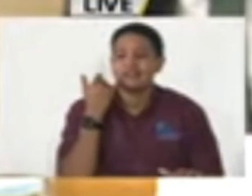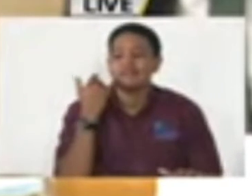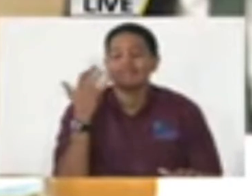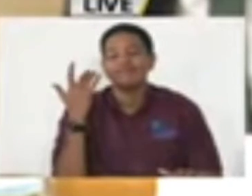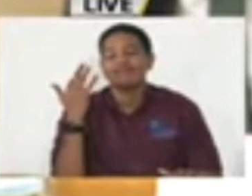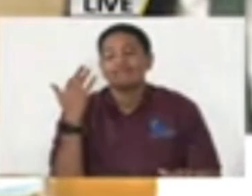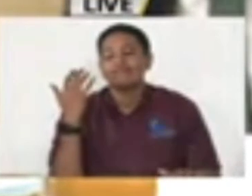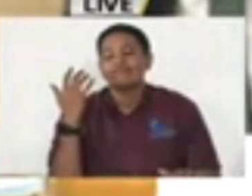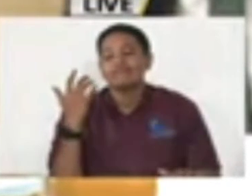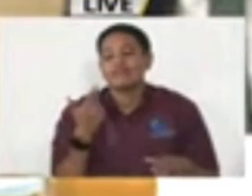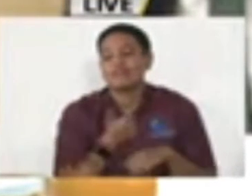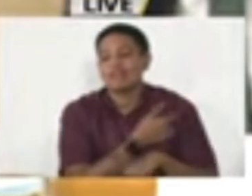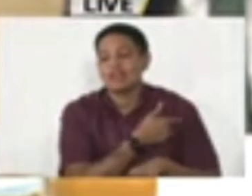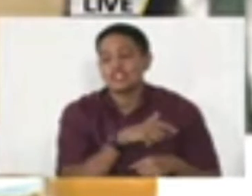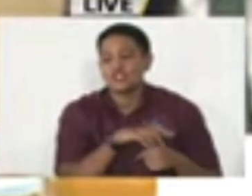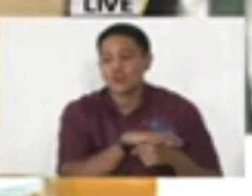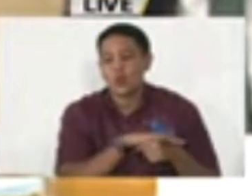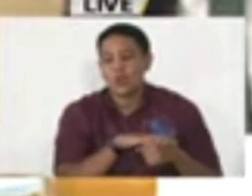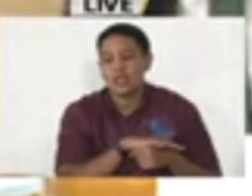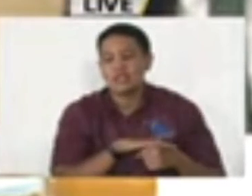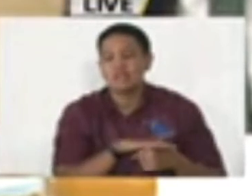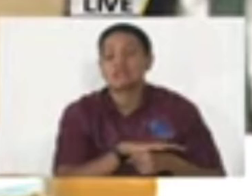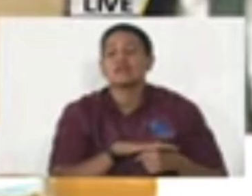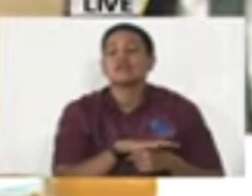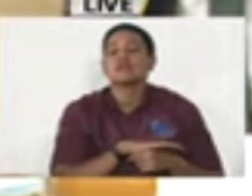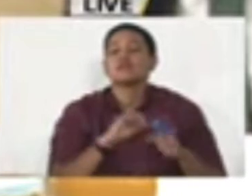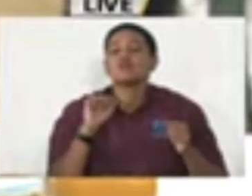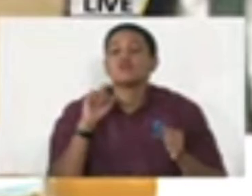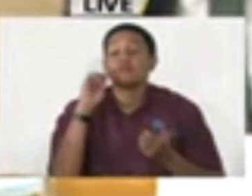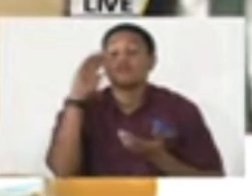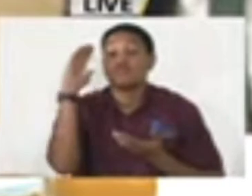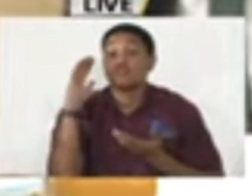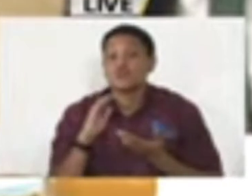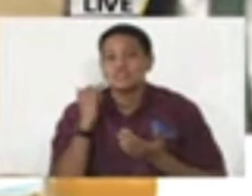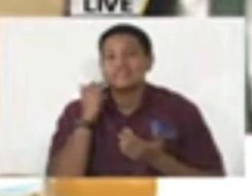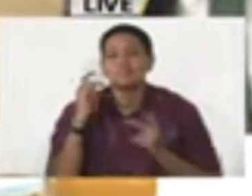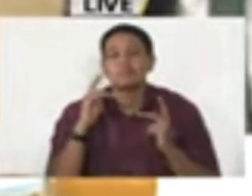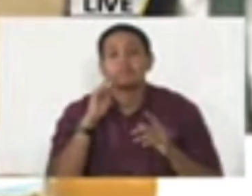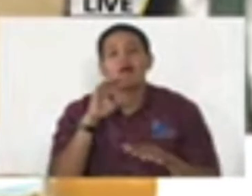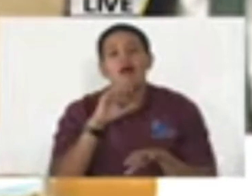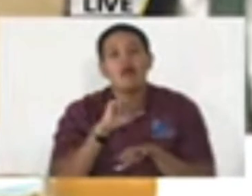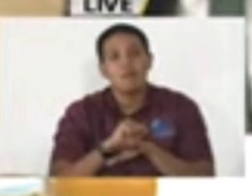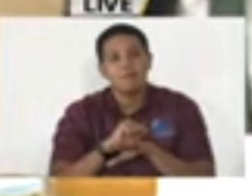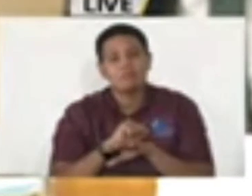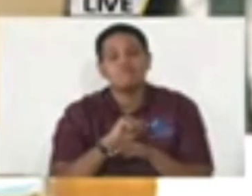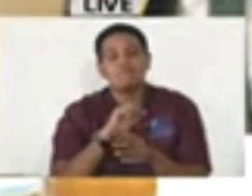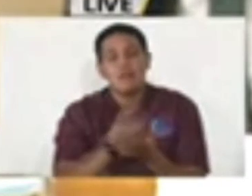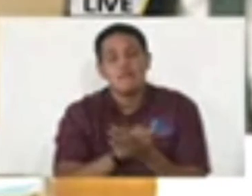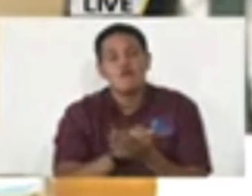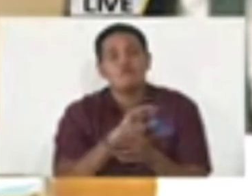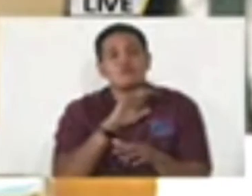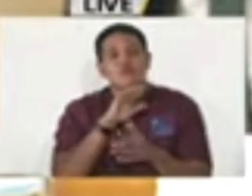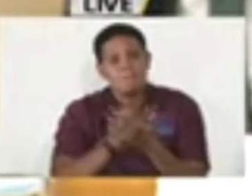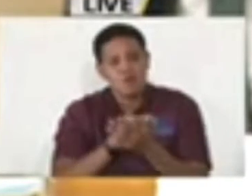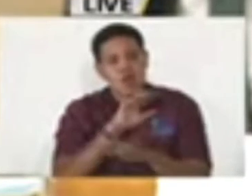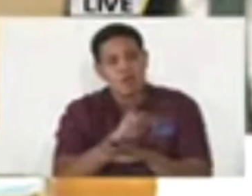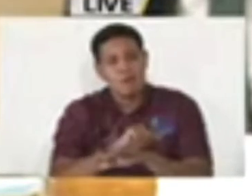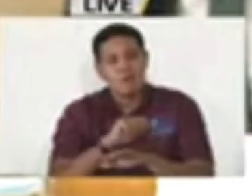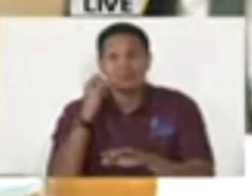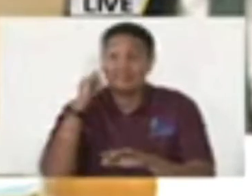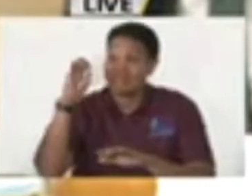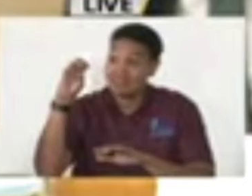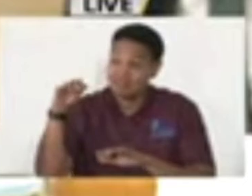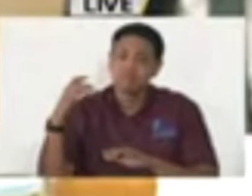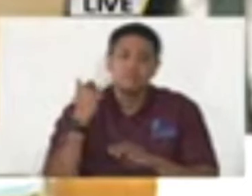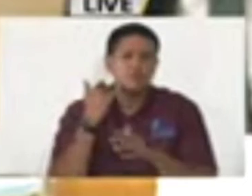at the vaccination sites could be reduced if persons were to utilize the